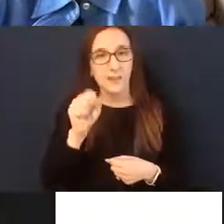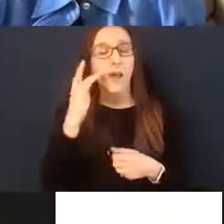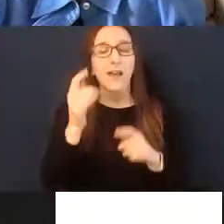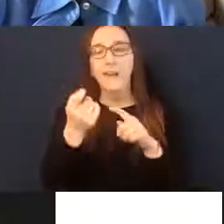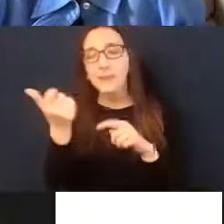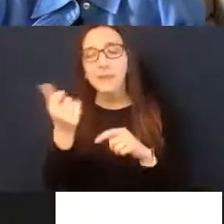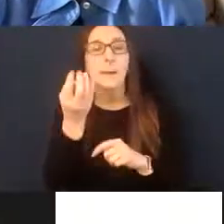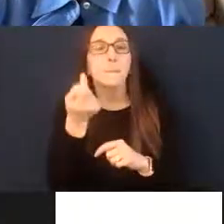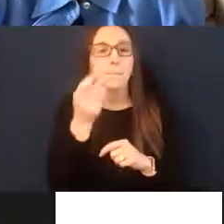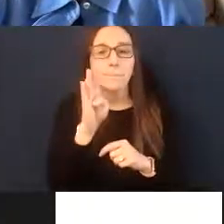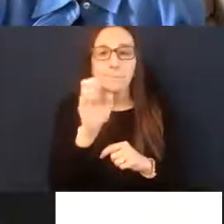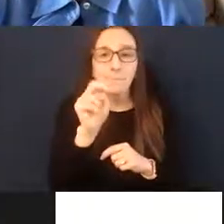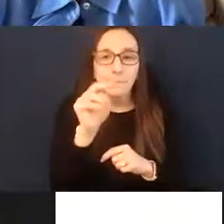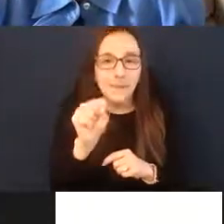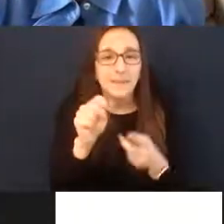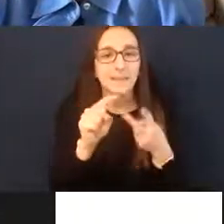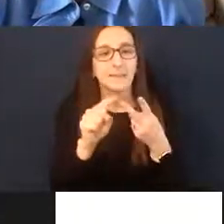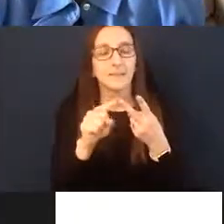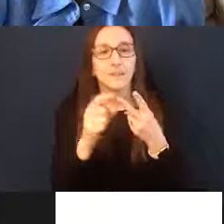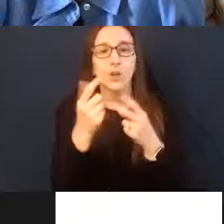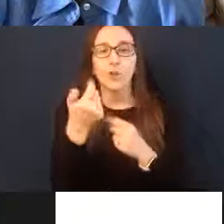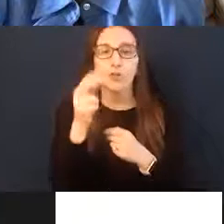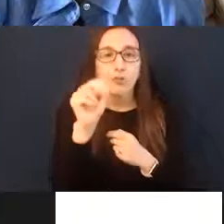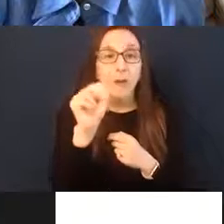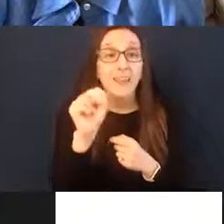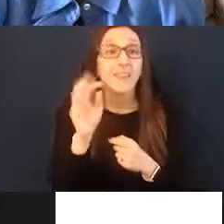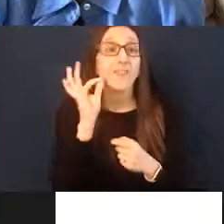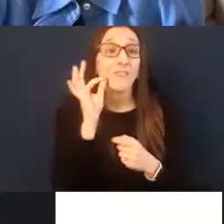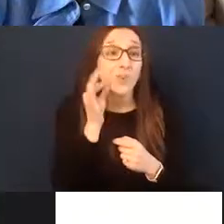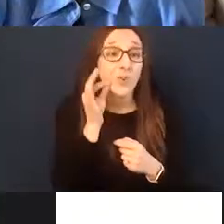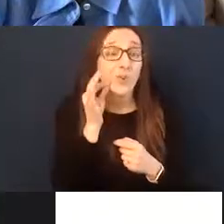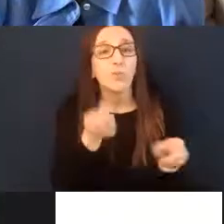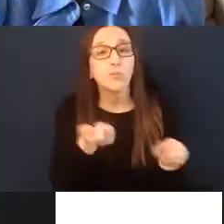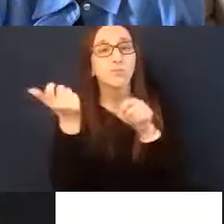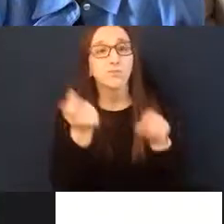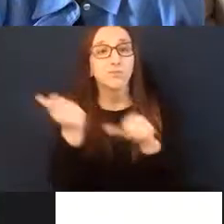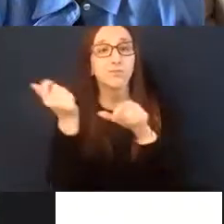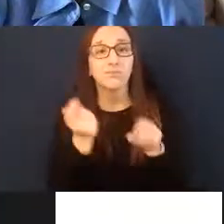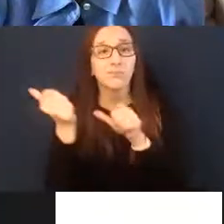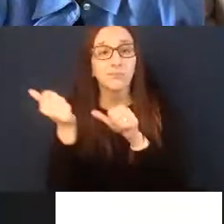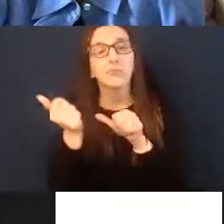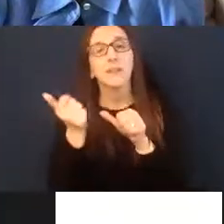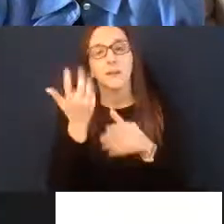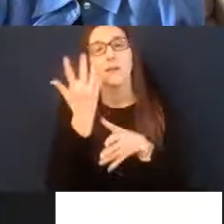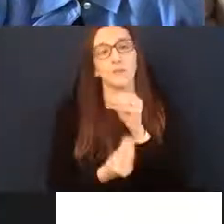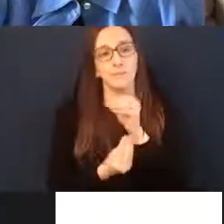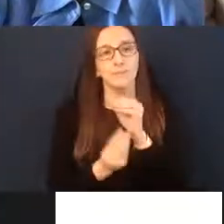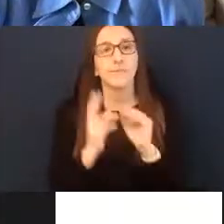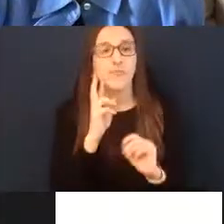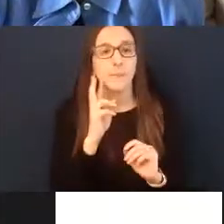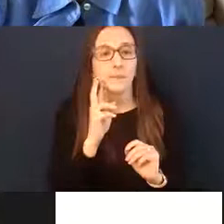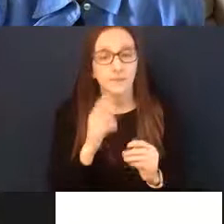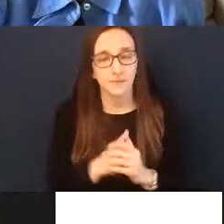beans, peas, and lots of fruit because of the carb or sugar intake that they have.